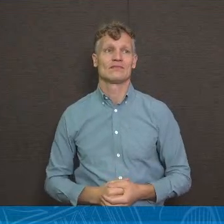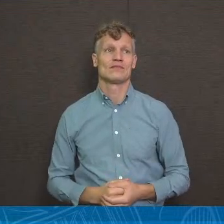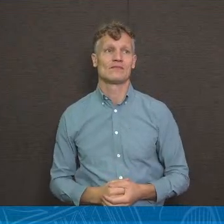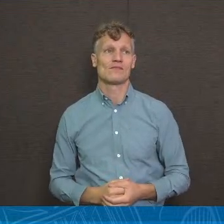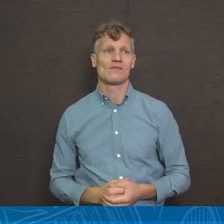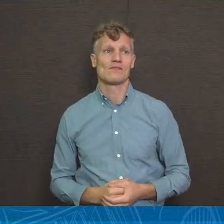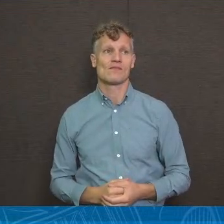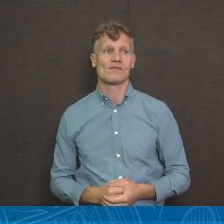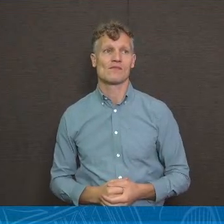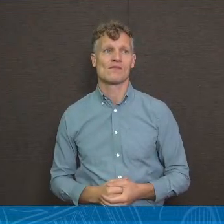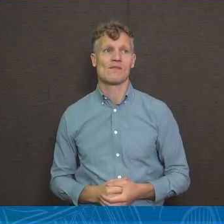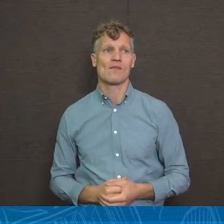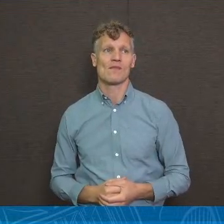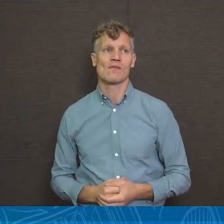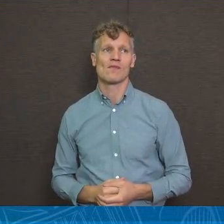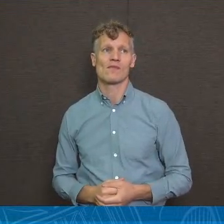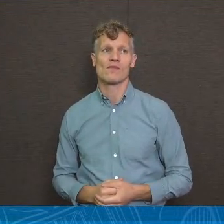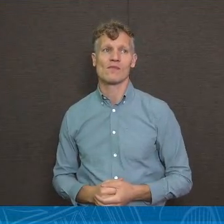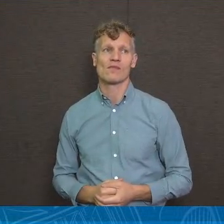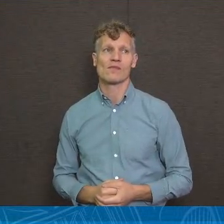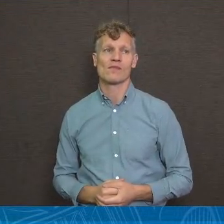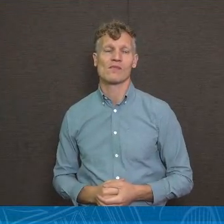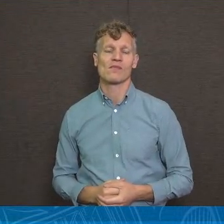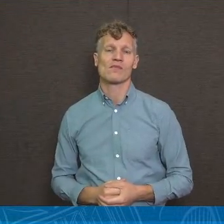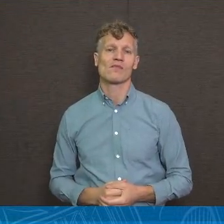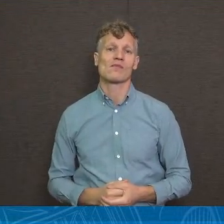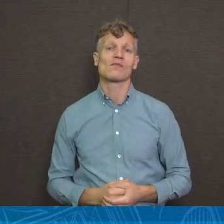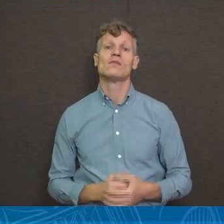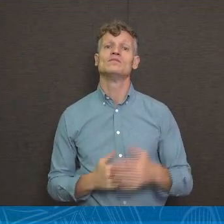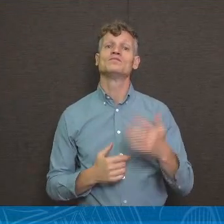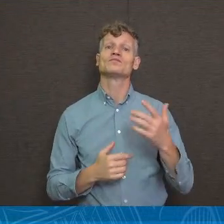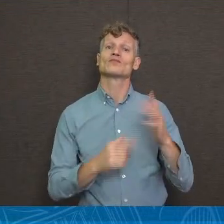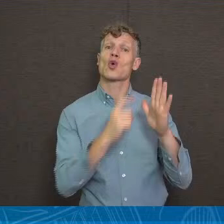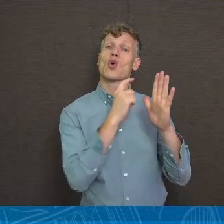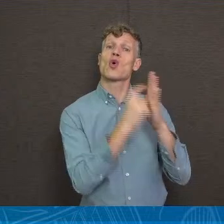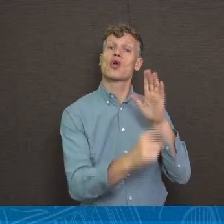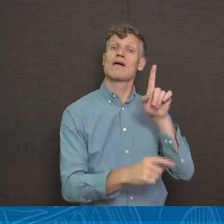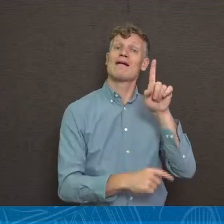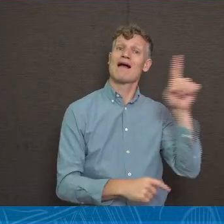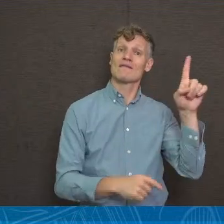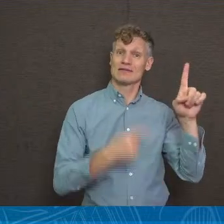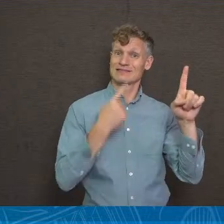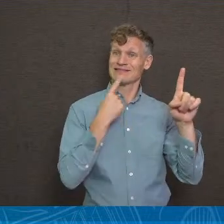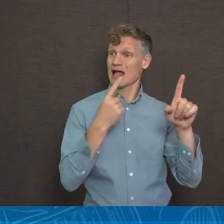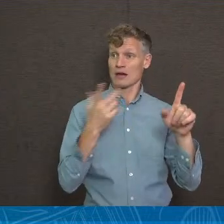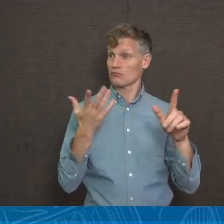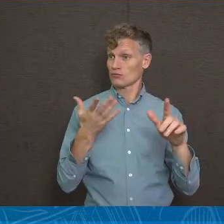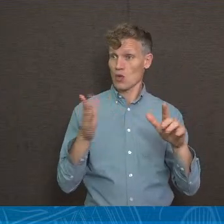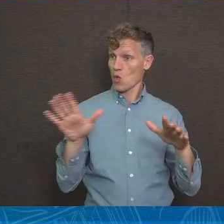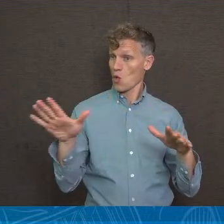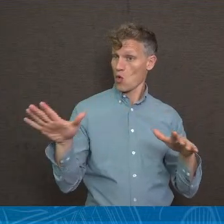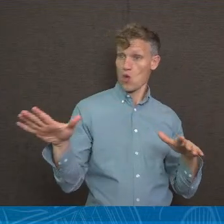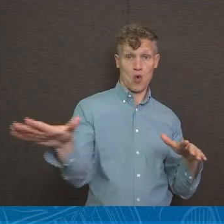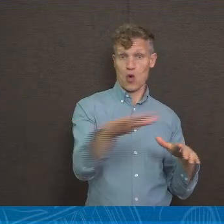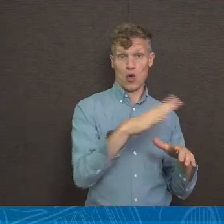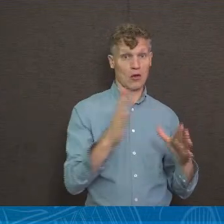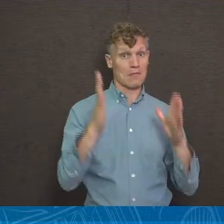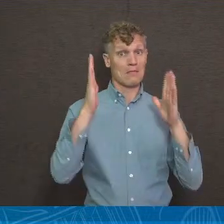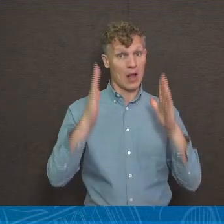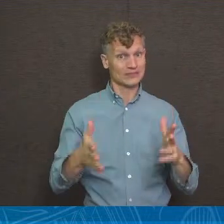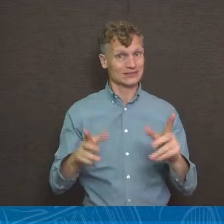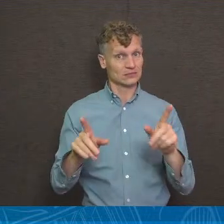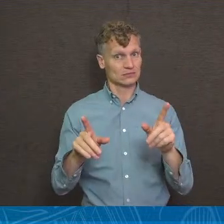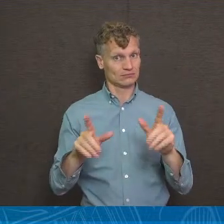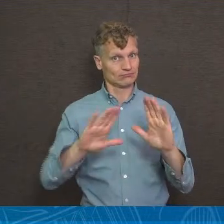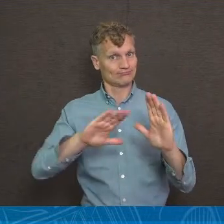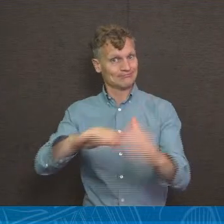So Article 11 requires all parties to take all necessary measures in the protection and safety of people with